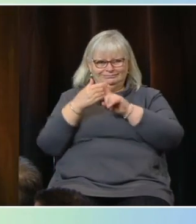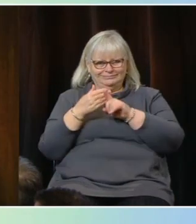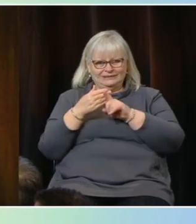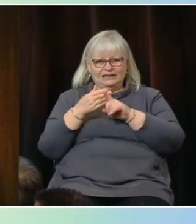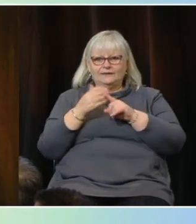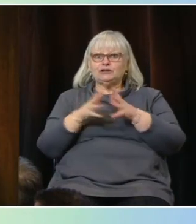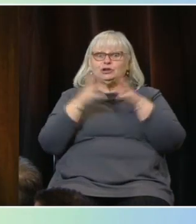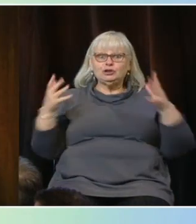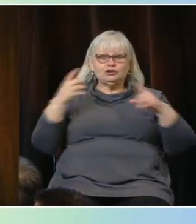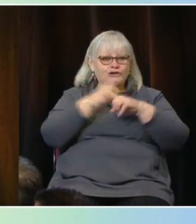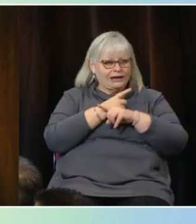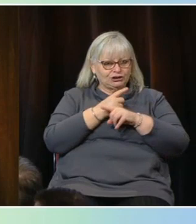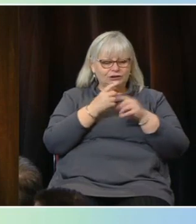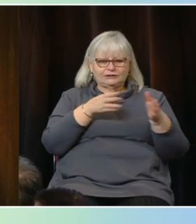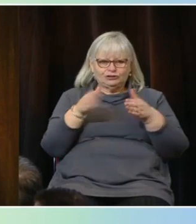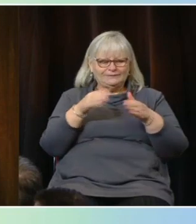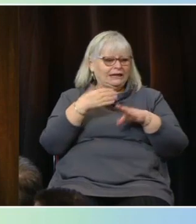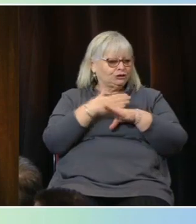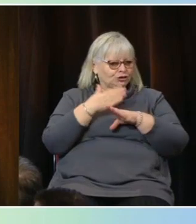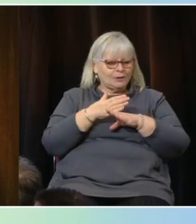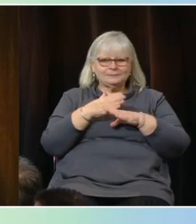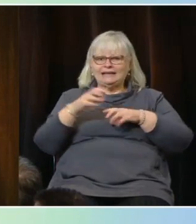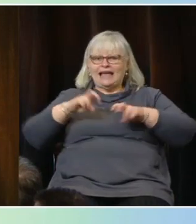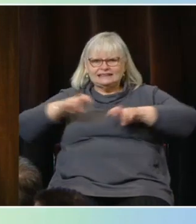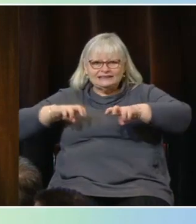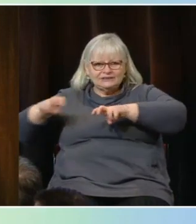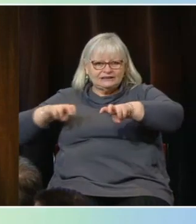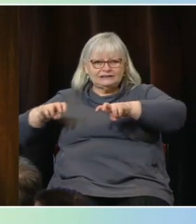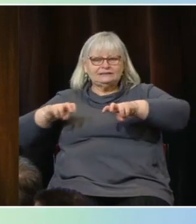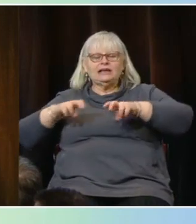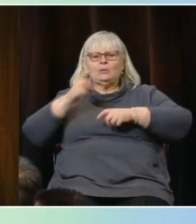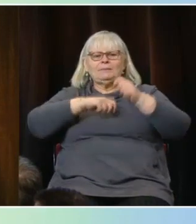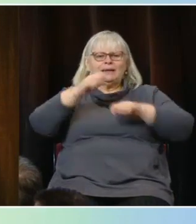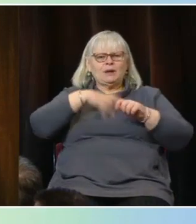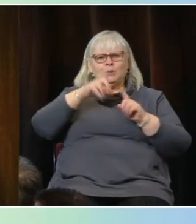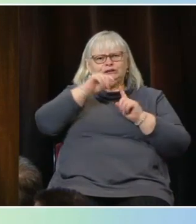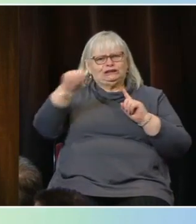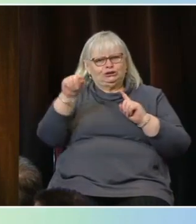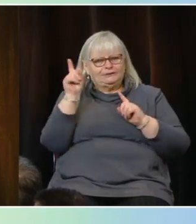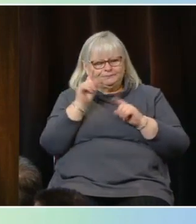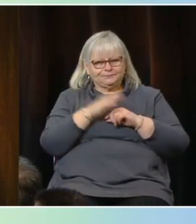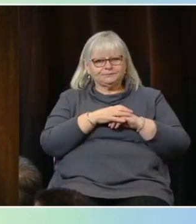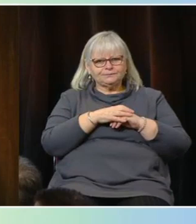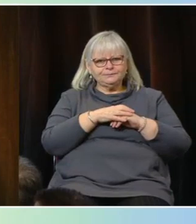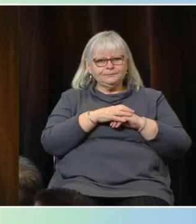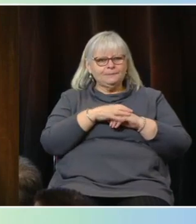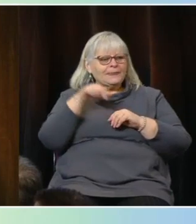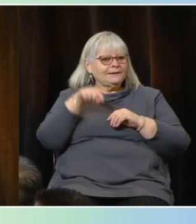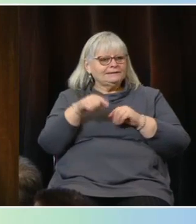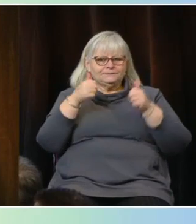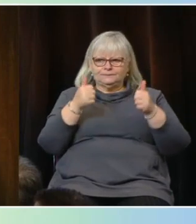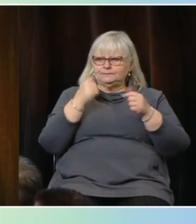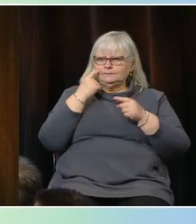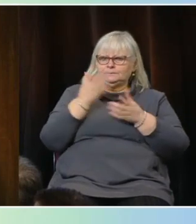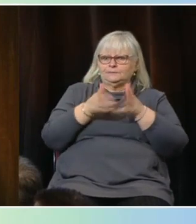structural shifts in jobs and activities as our economy decarbonizes and digitizes this is a summit for grappling with how we